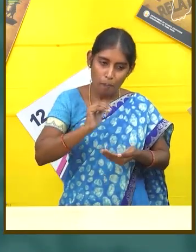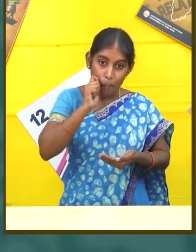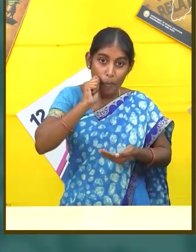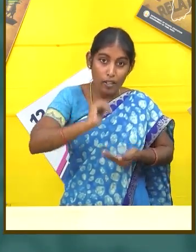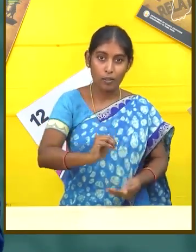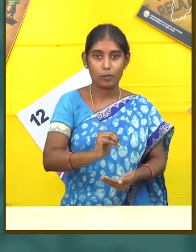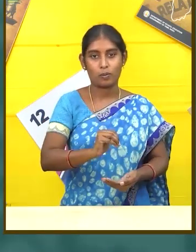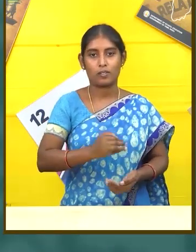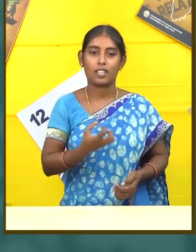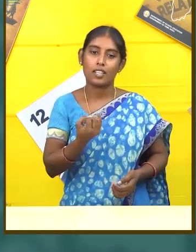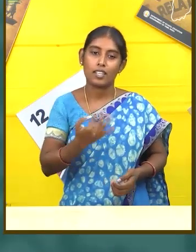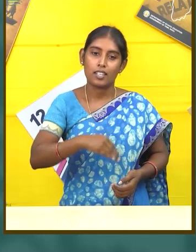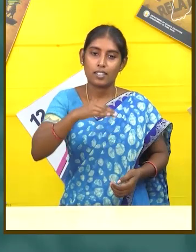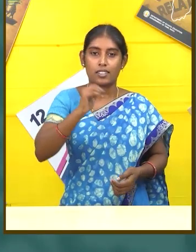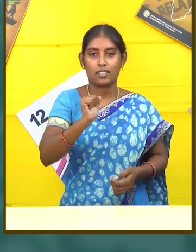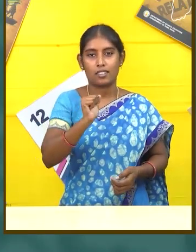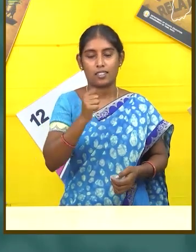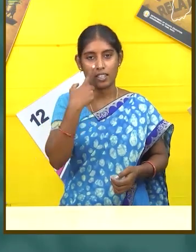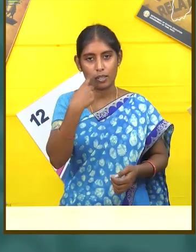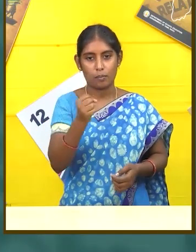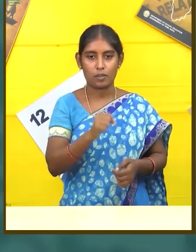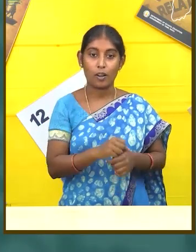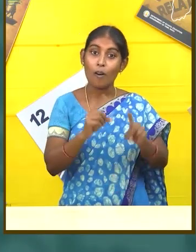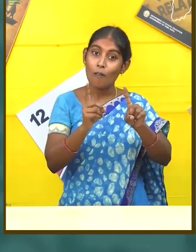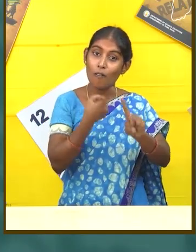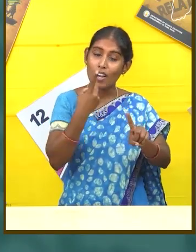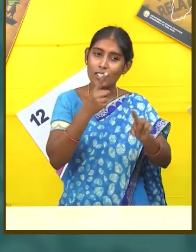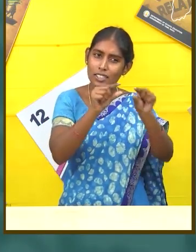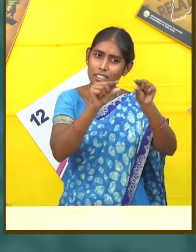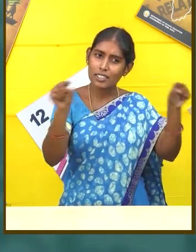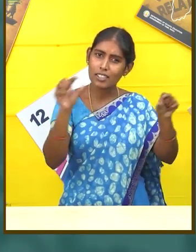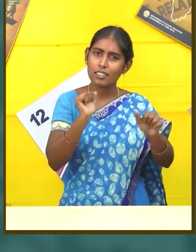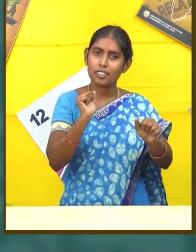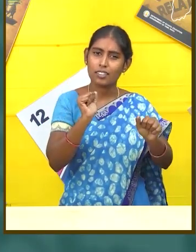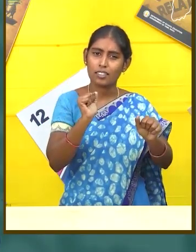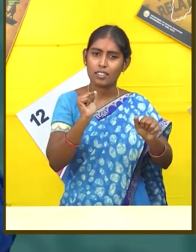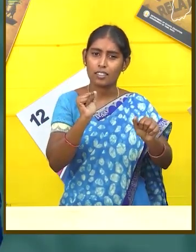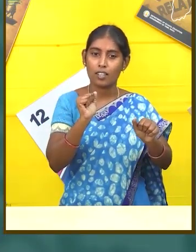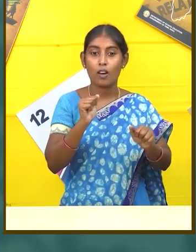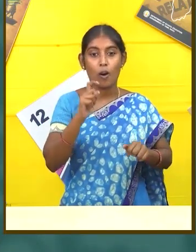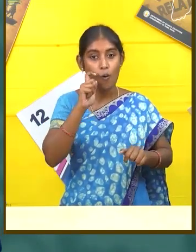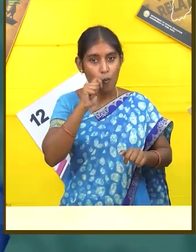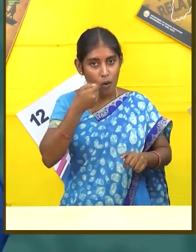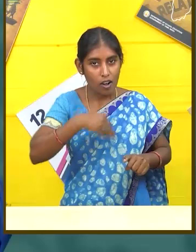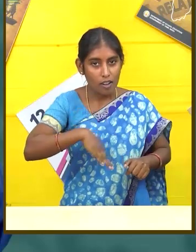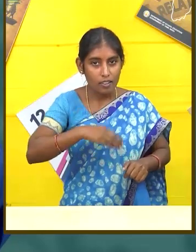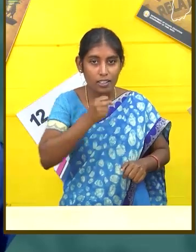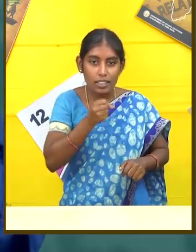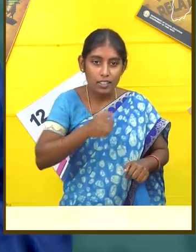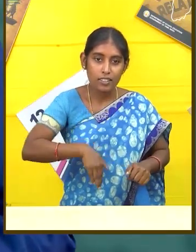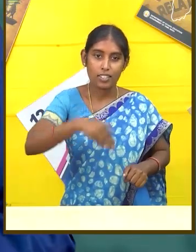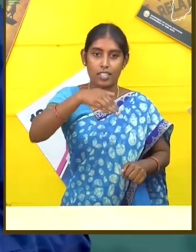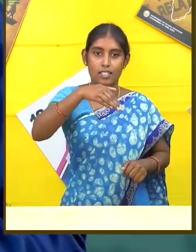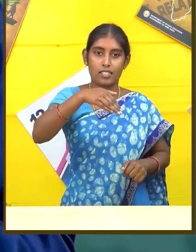two information to us. The first information is the father's age is 6 times his son's